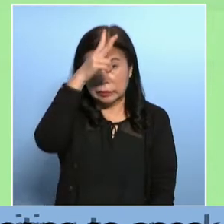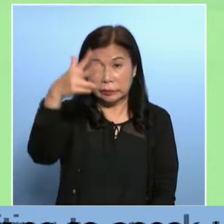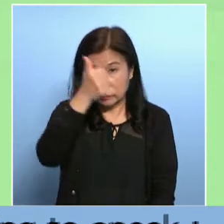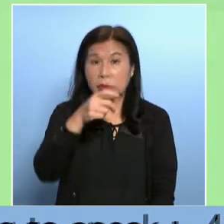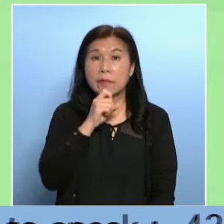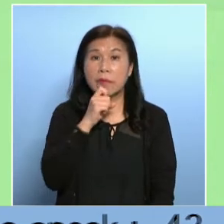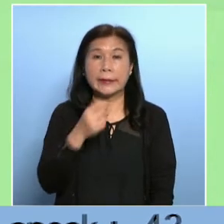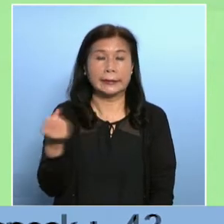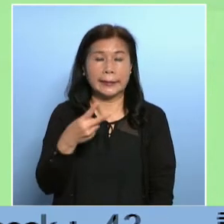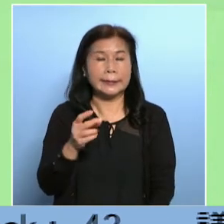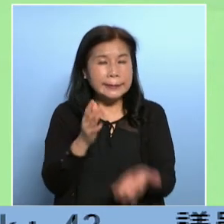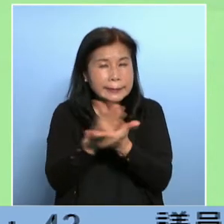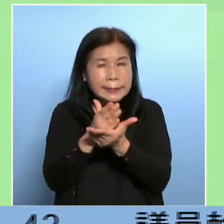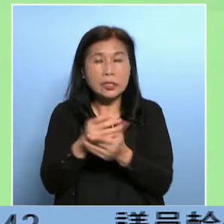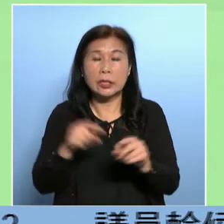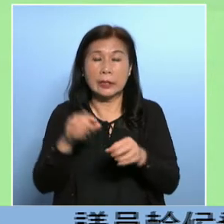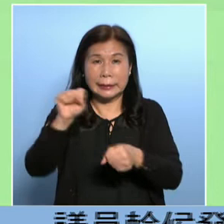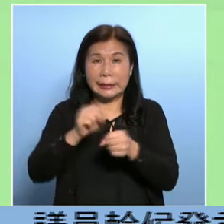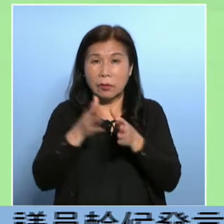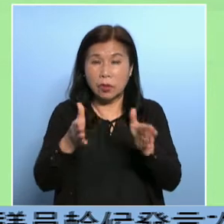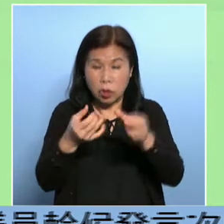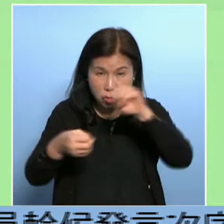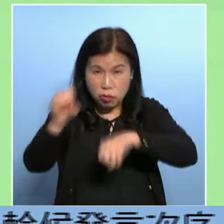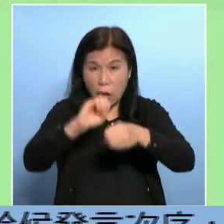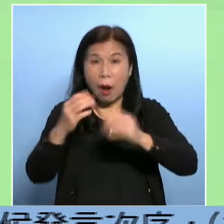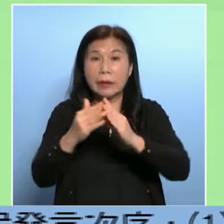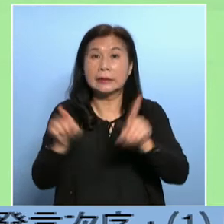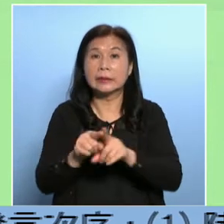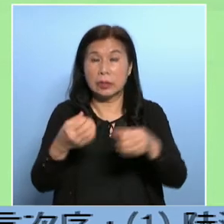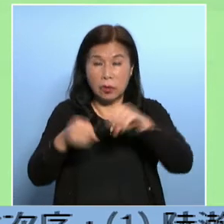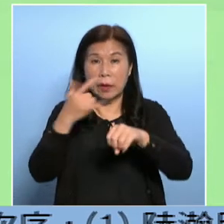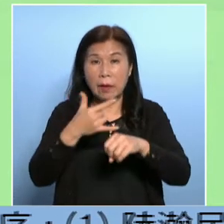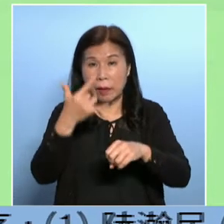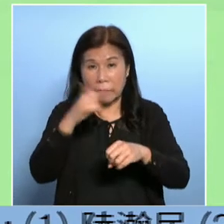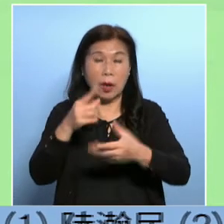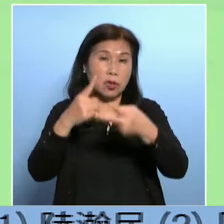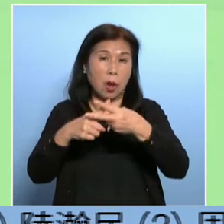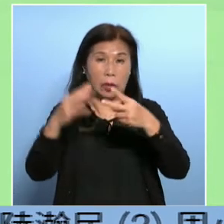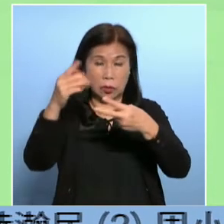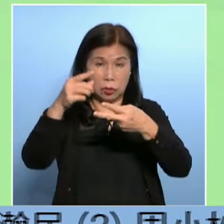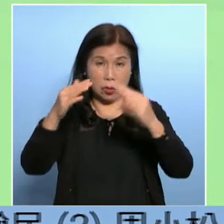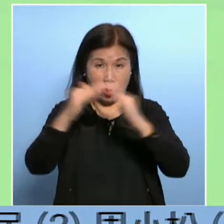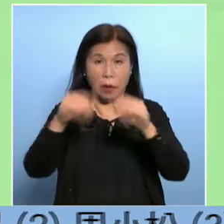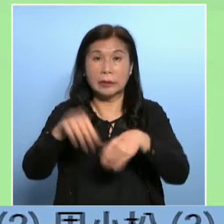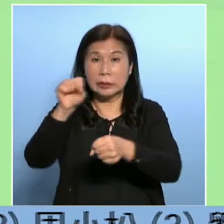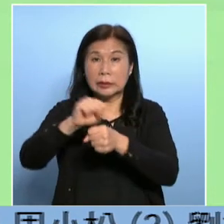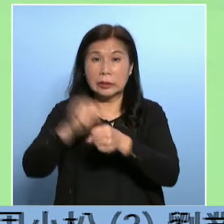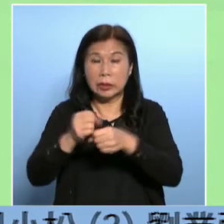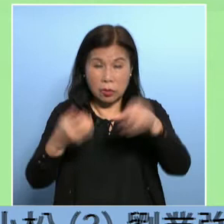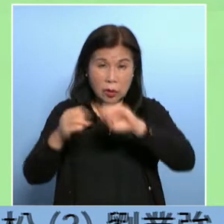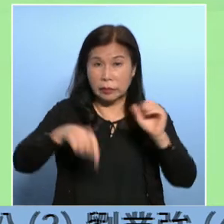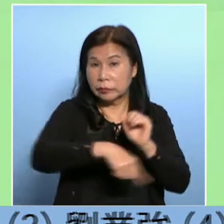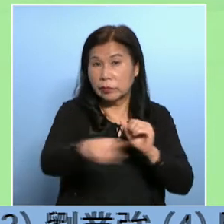society. The CE also adopted my suggestions and plan to rename the ITB as Innovation